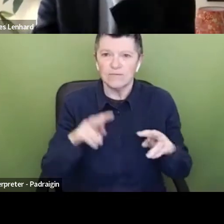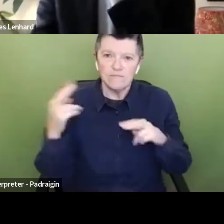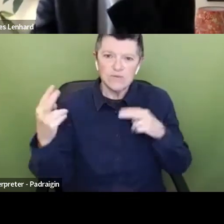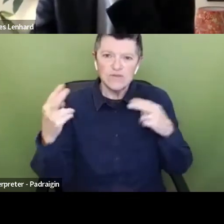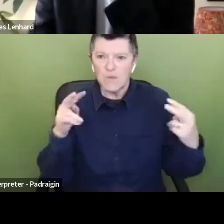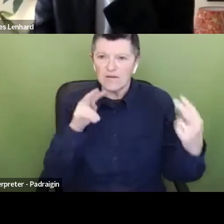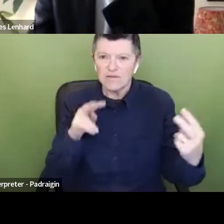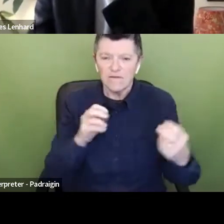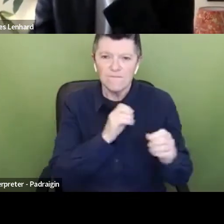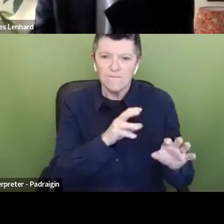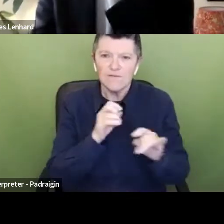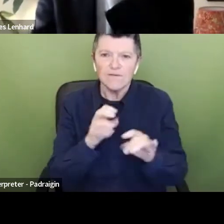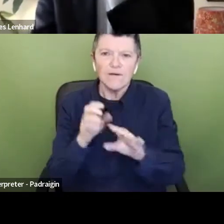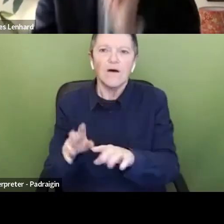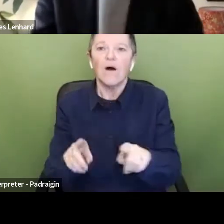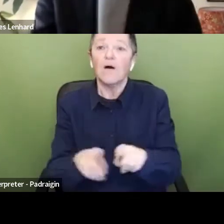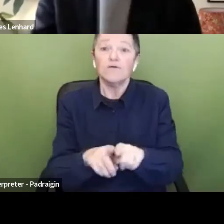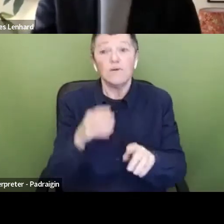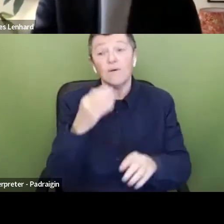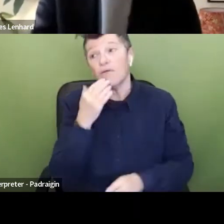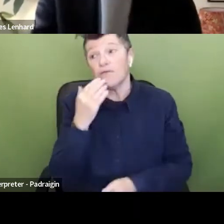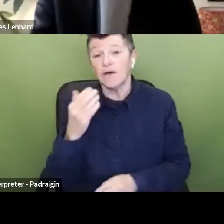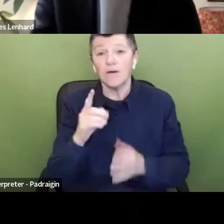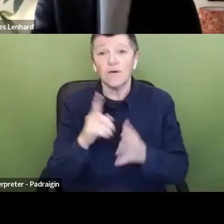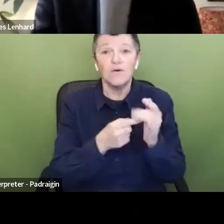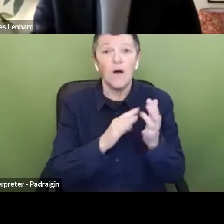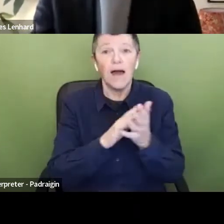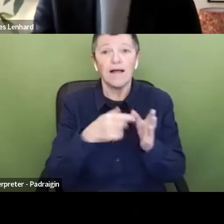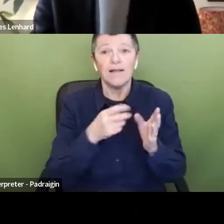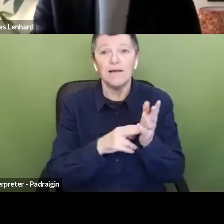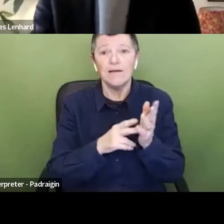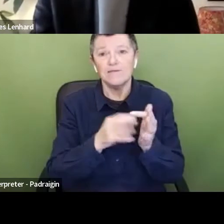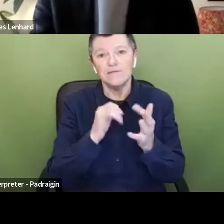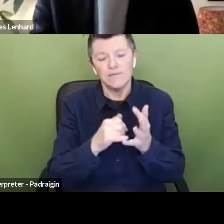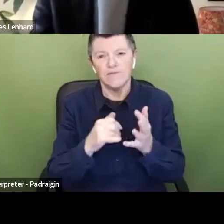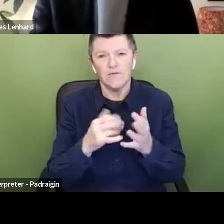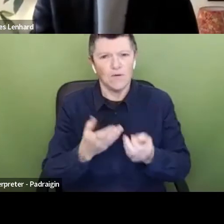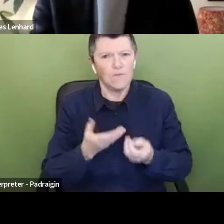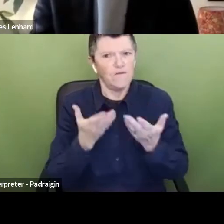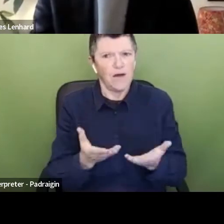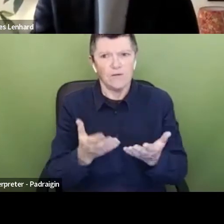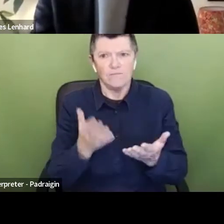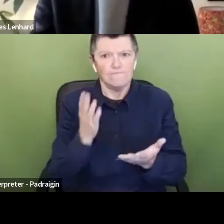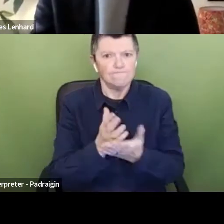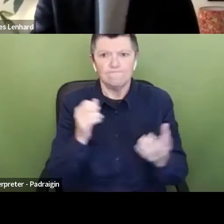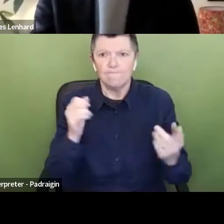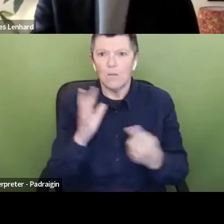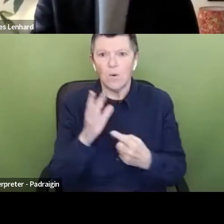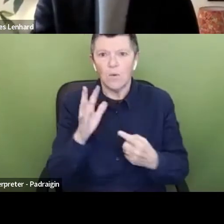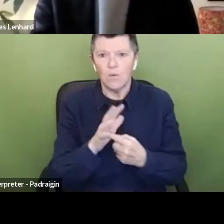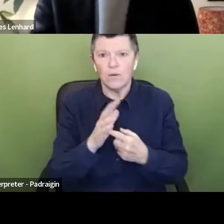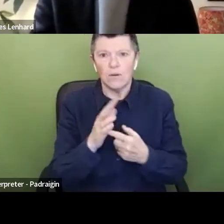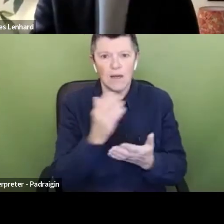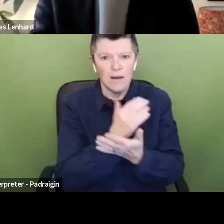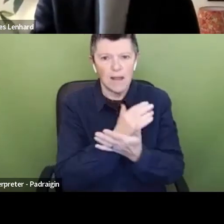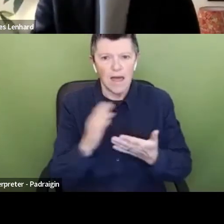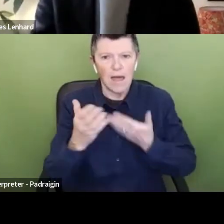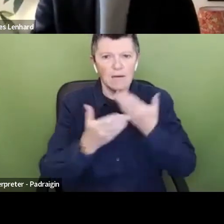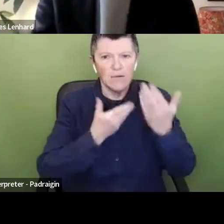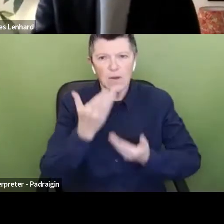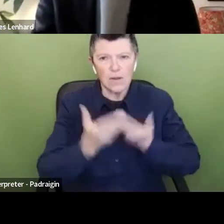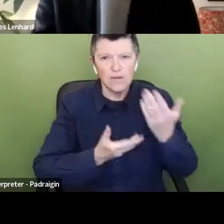you, Johannes, for providing a very important and eloquent map for